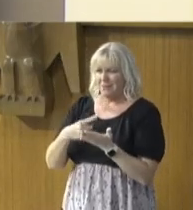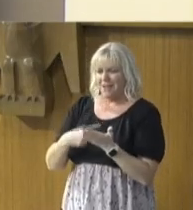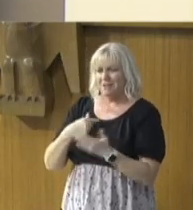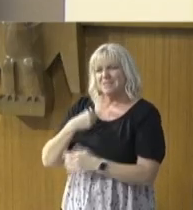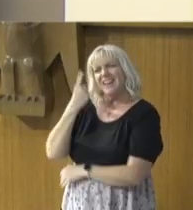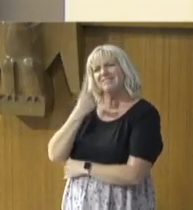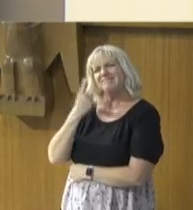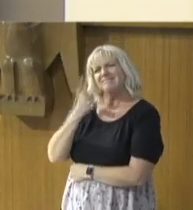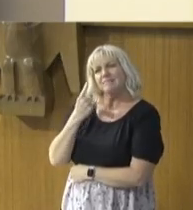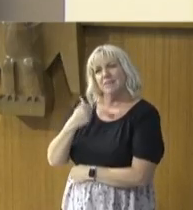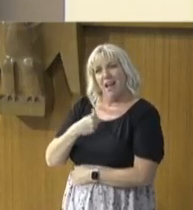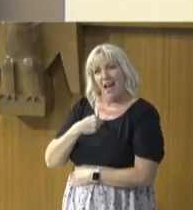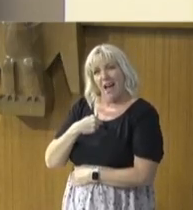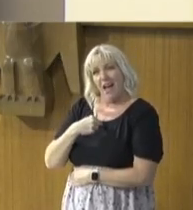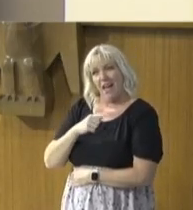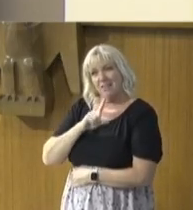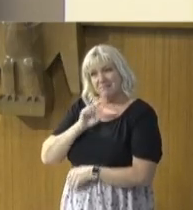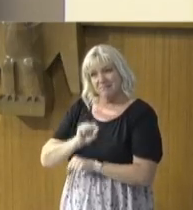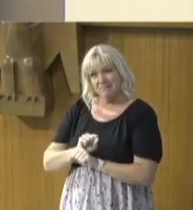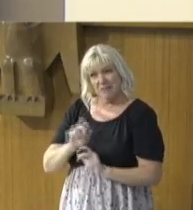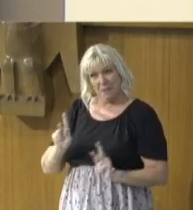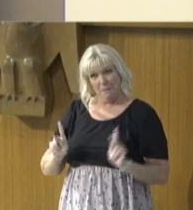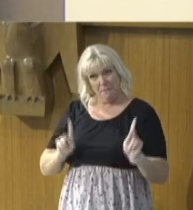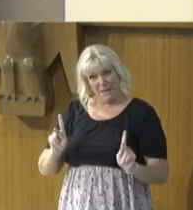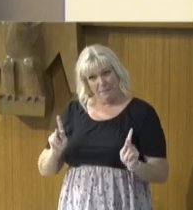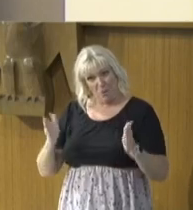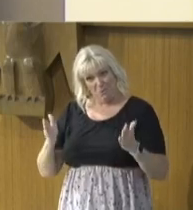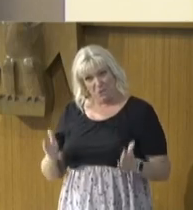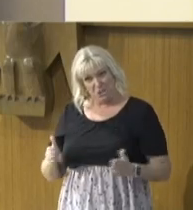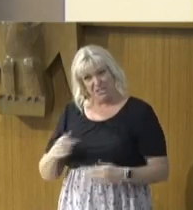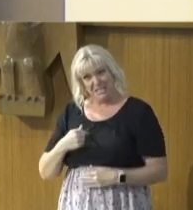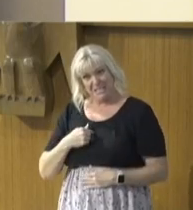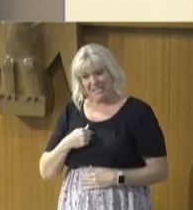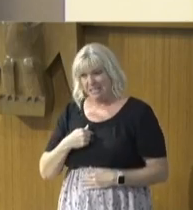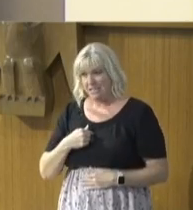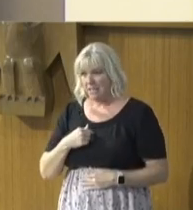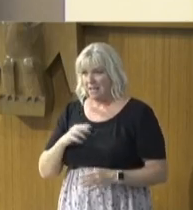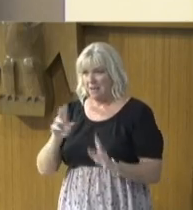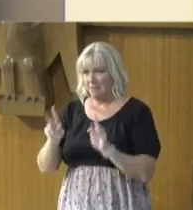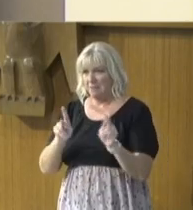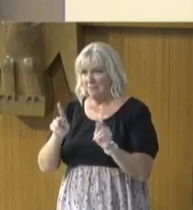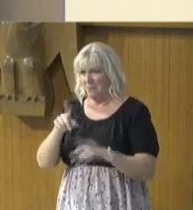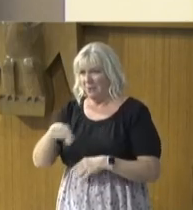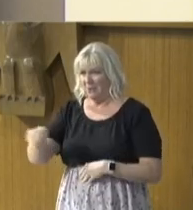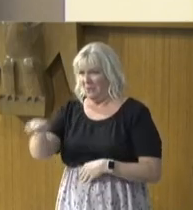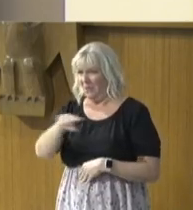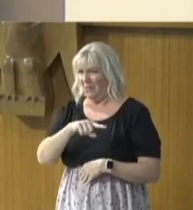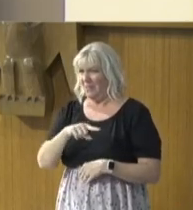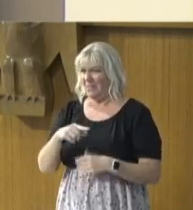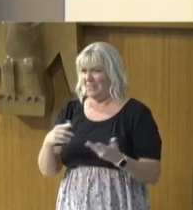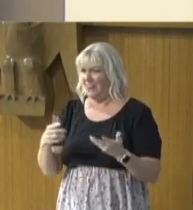whether or not I am truly a people person, because people are just so people-y.